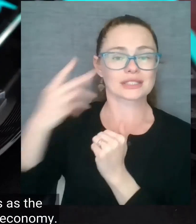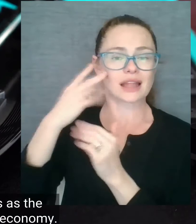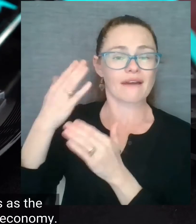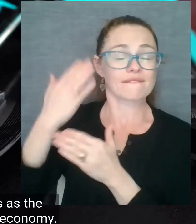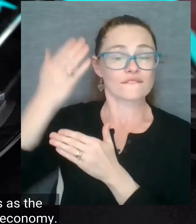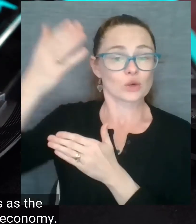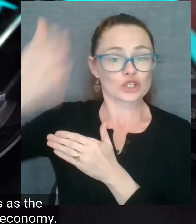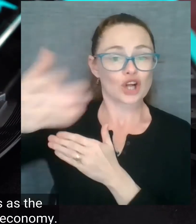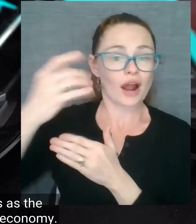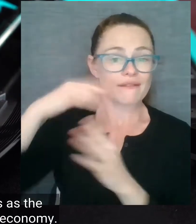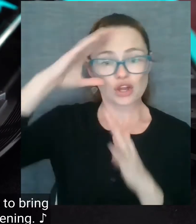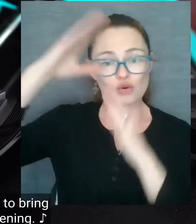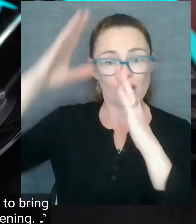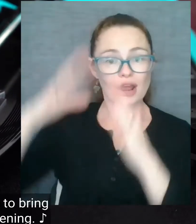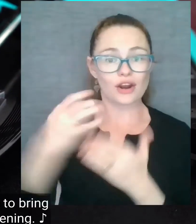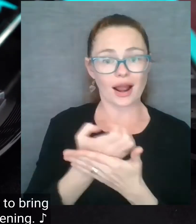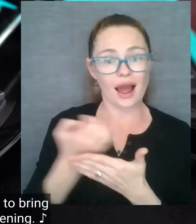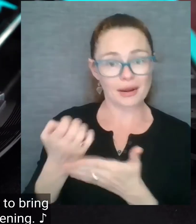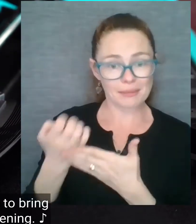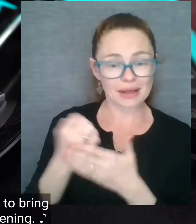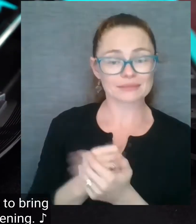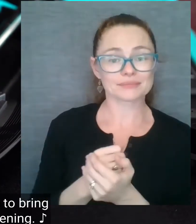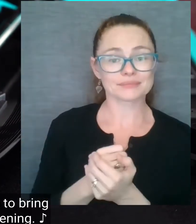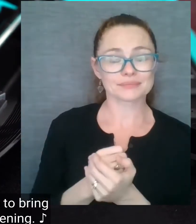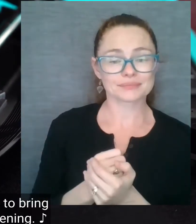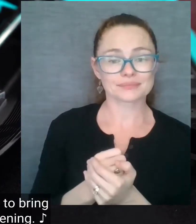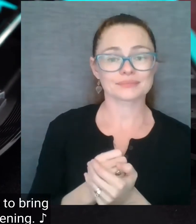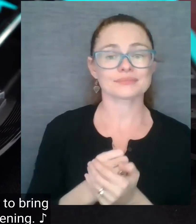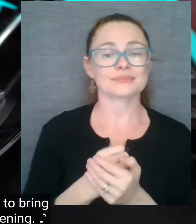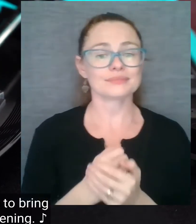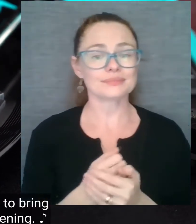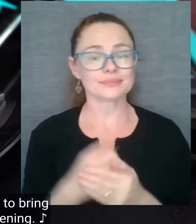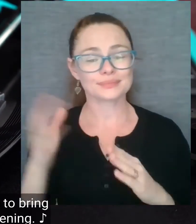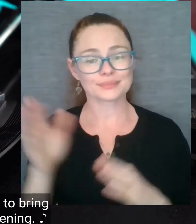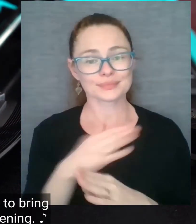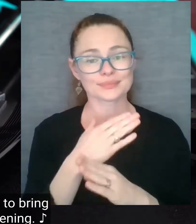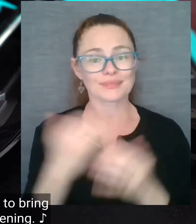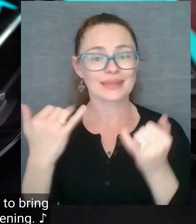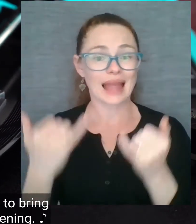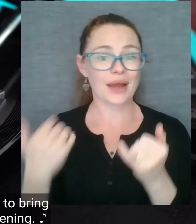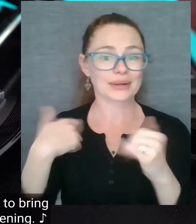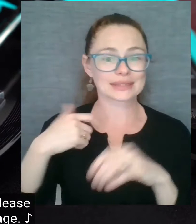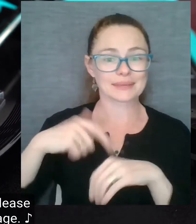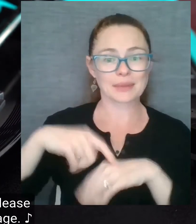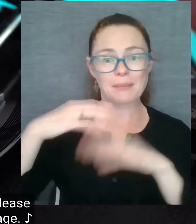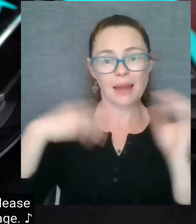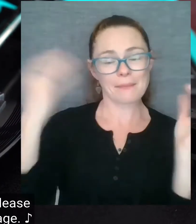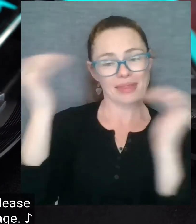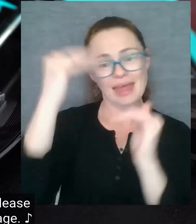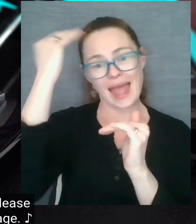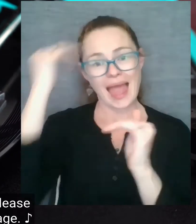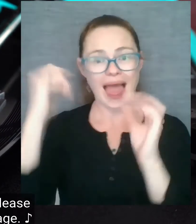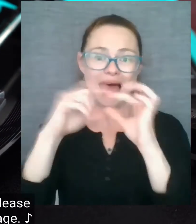of the creator economy. And now it's time to bring up the headliner of the evening,